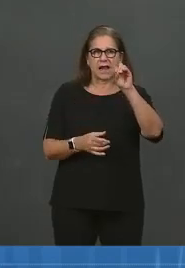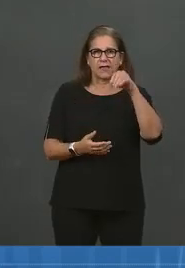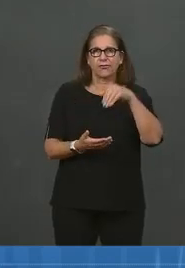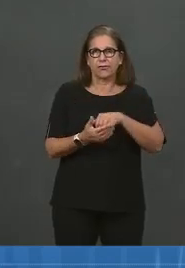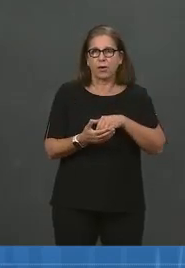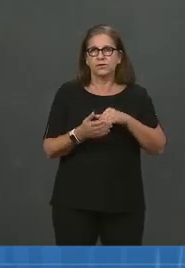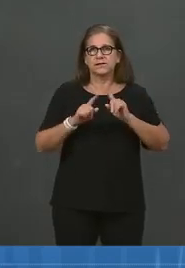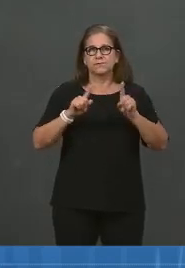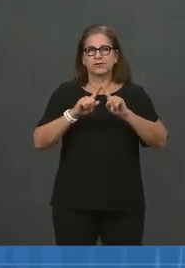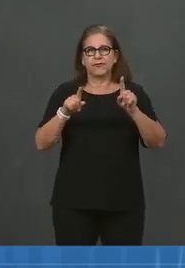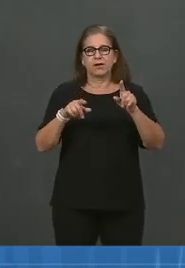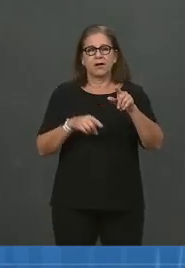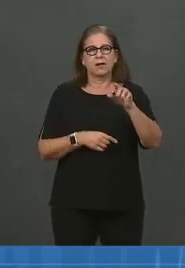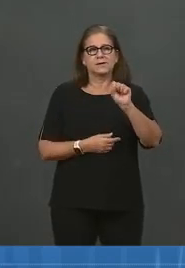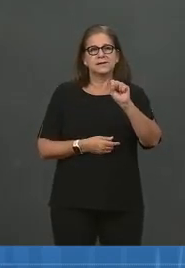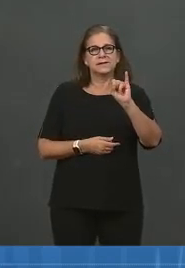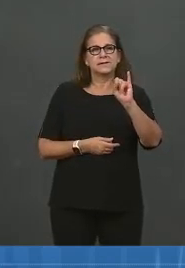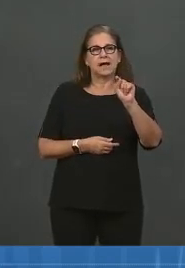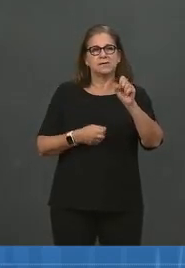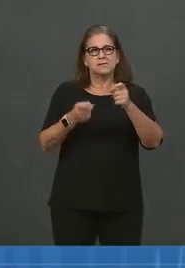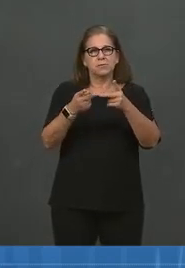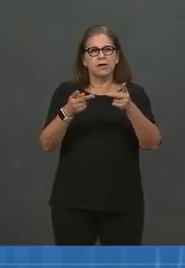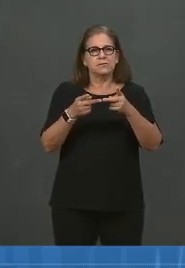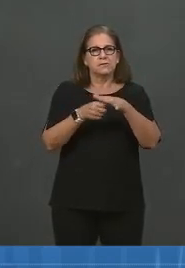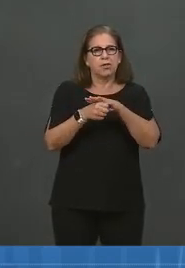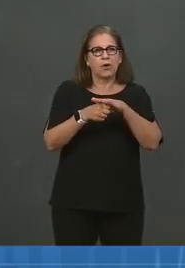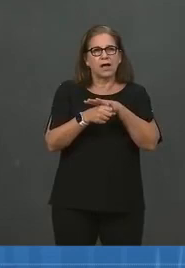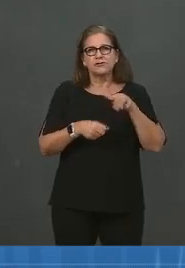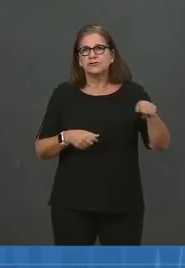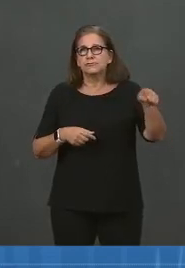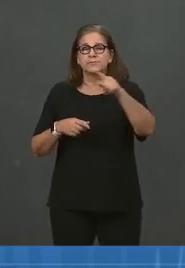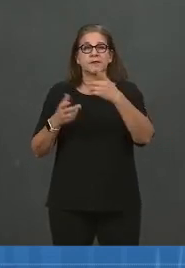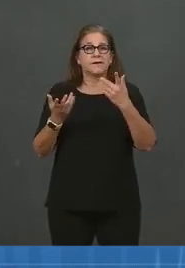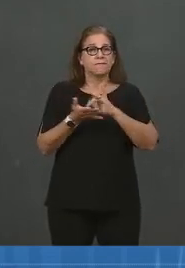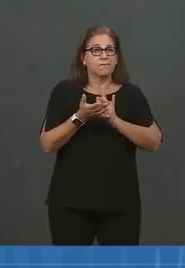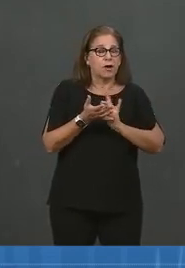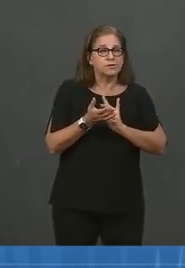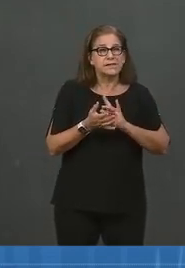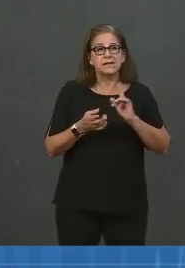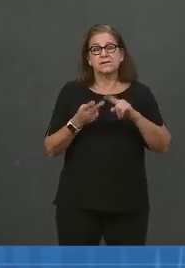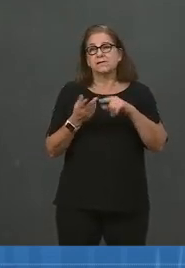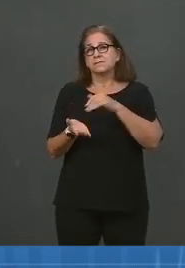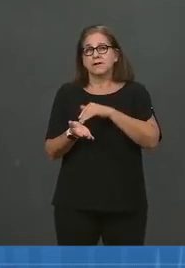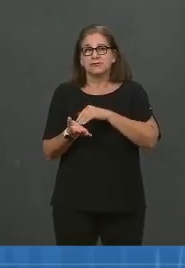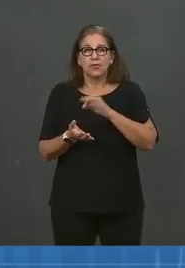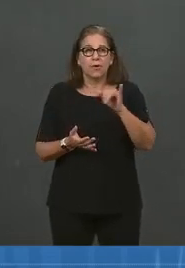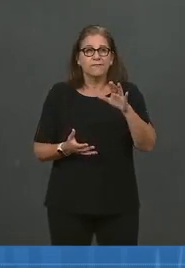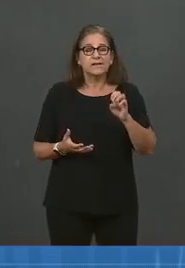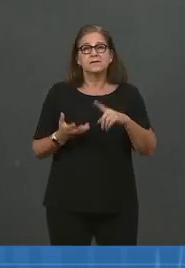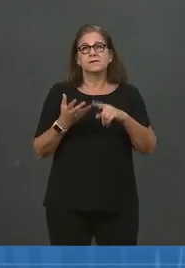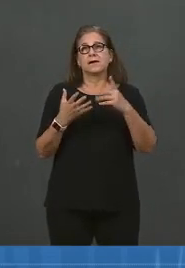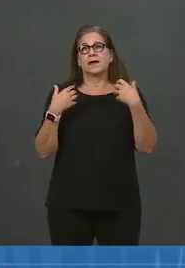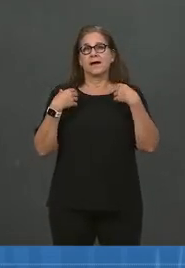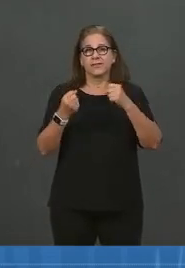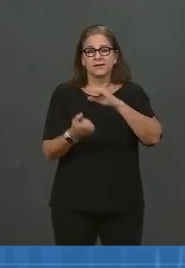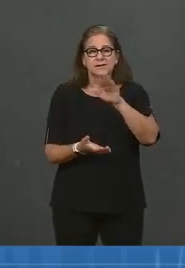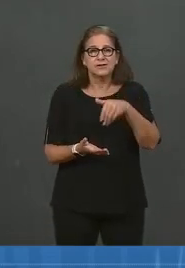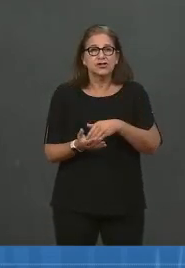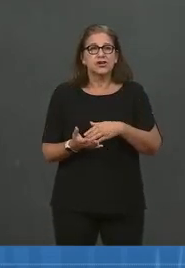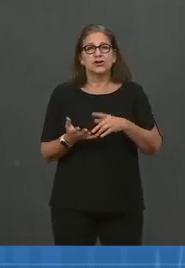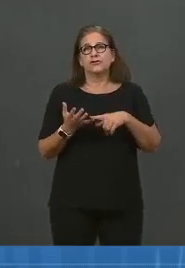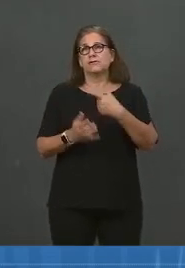as well as thousands of doctors' offices, community health centers, rural health clinics, and community-based vaccination